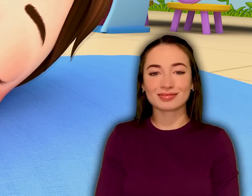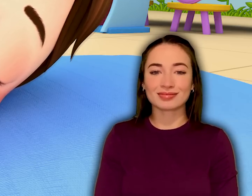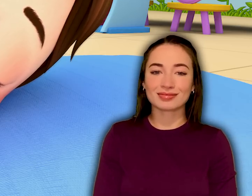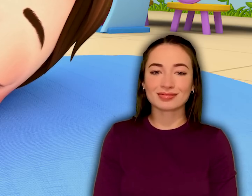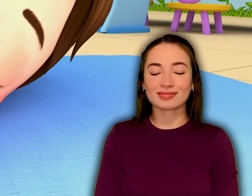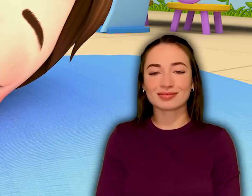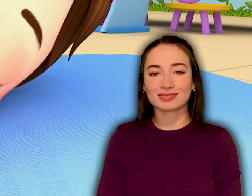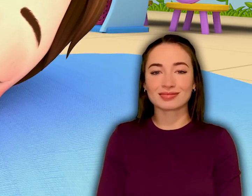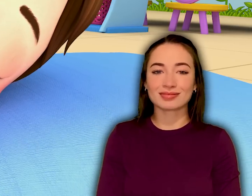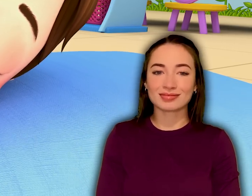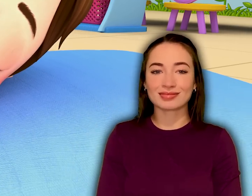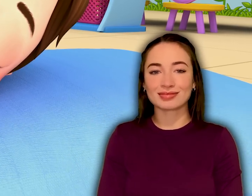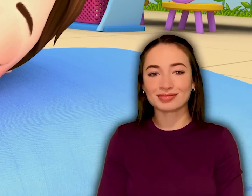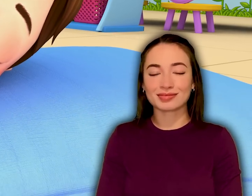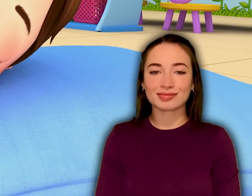say